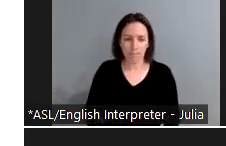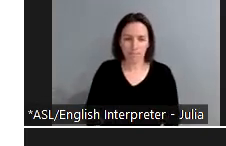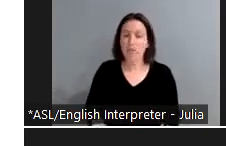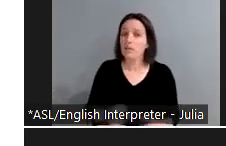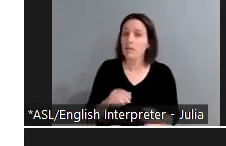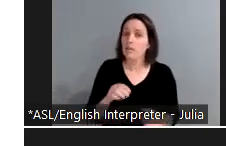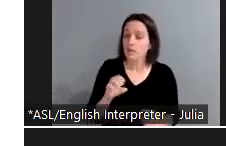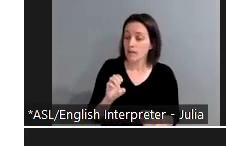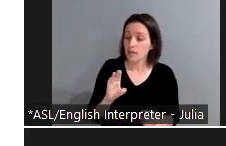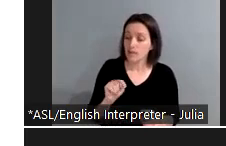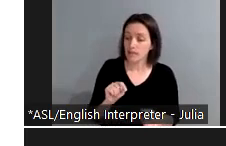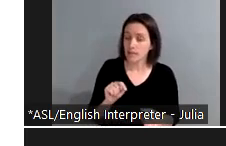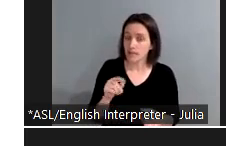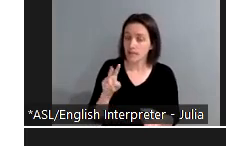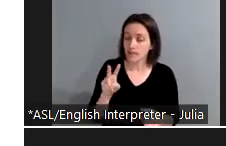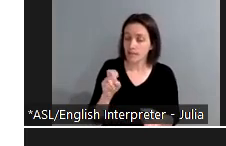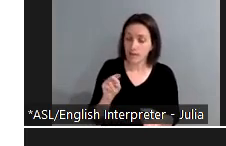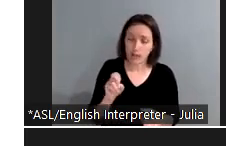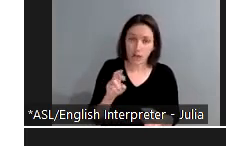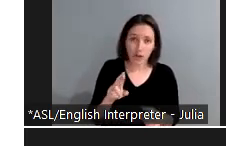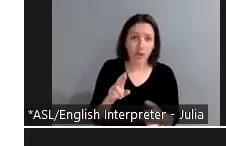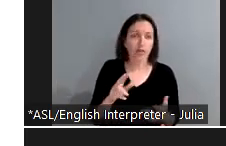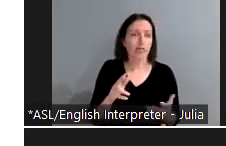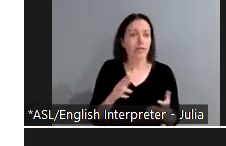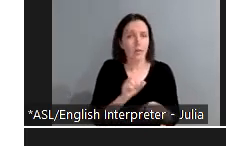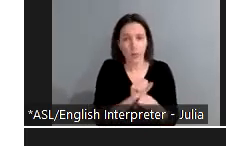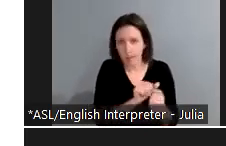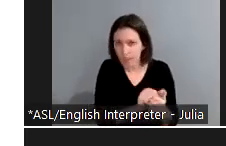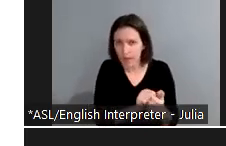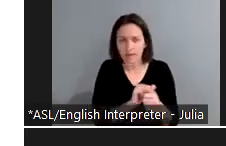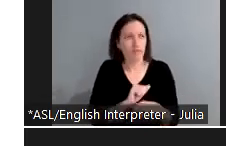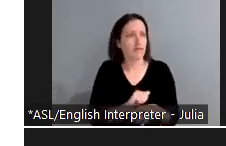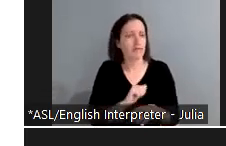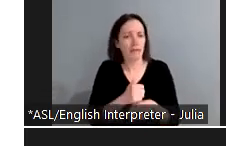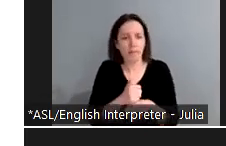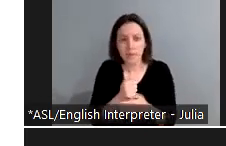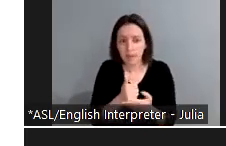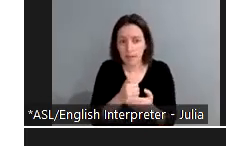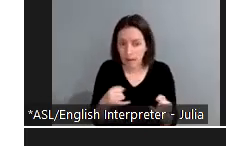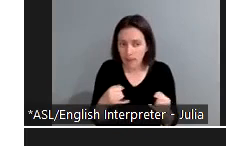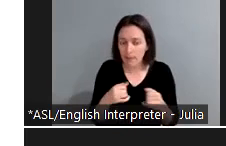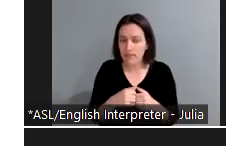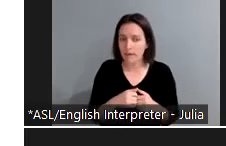EBT vendor. We're establishing the helpline and developing a dedicated